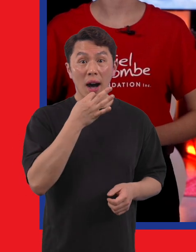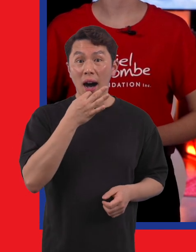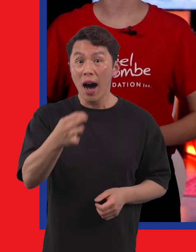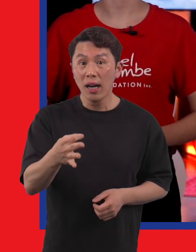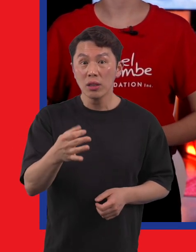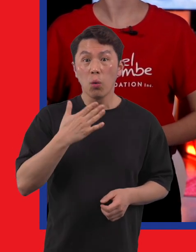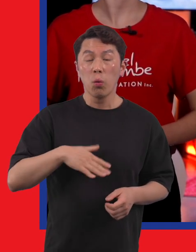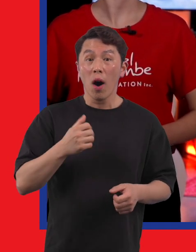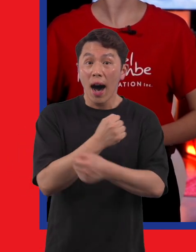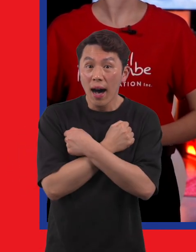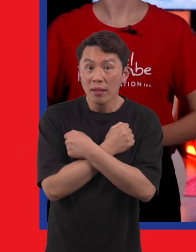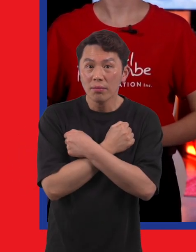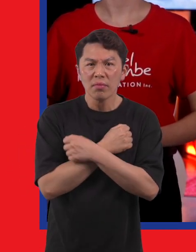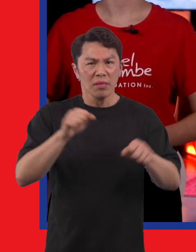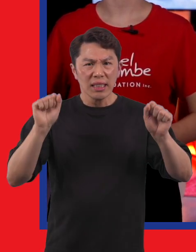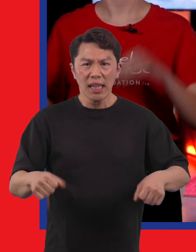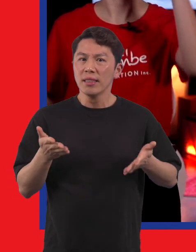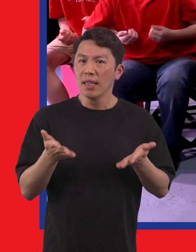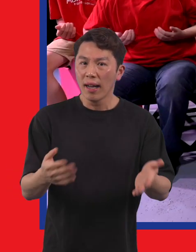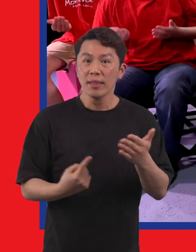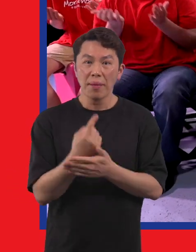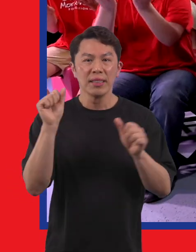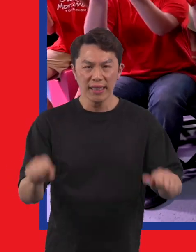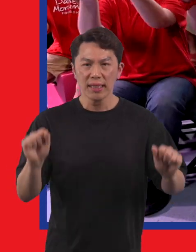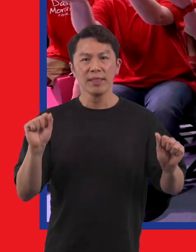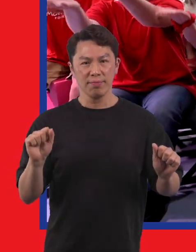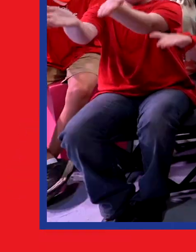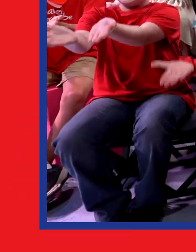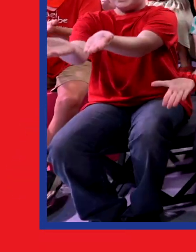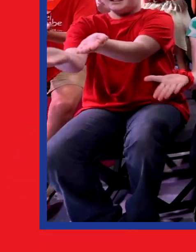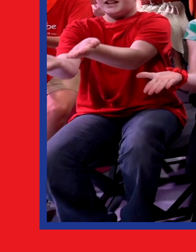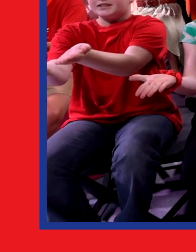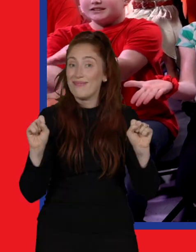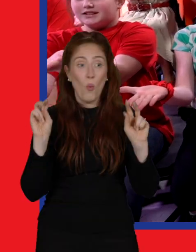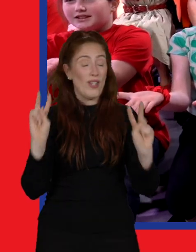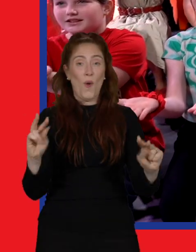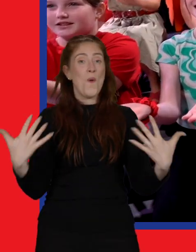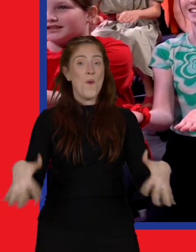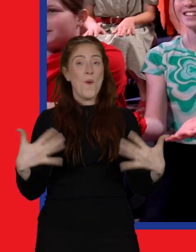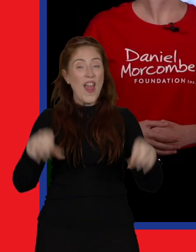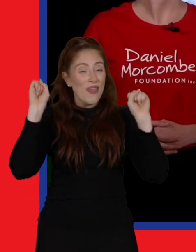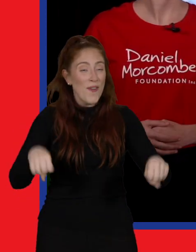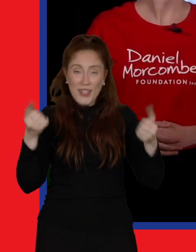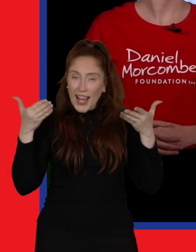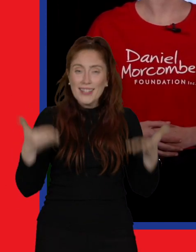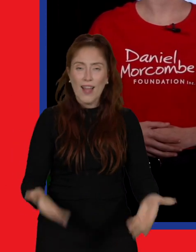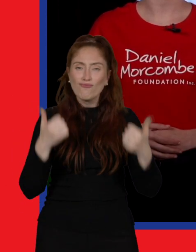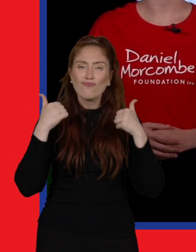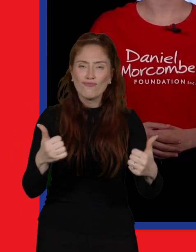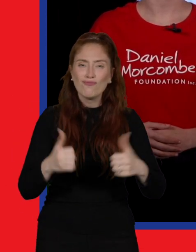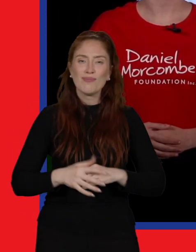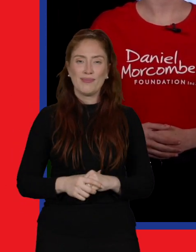McGrath asking Dahlia if she wanted a hug? That's enthusiastic consent. Yes, it absolutely